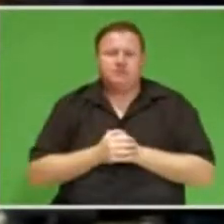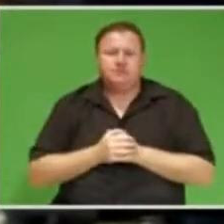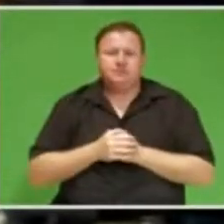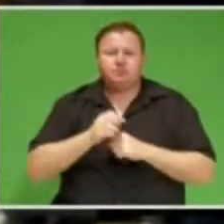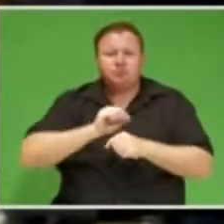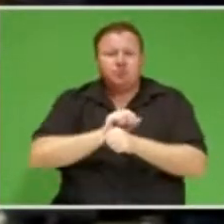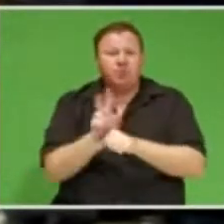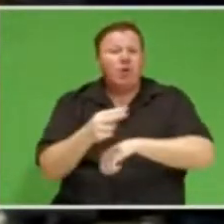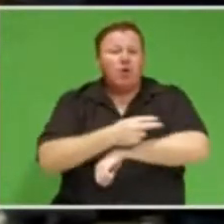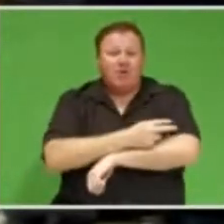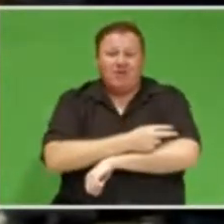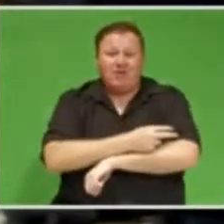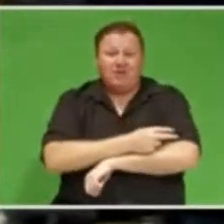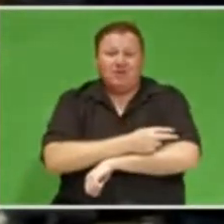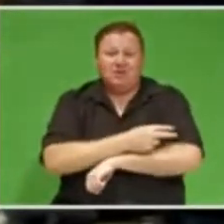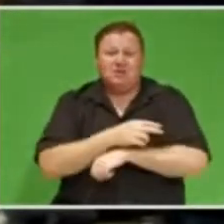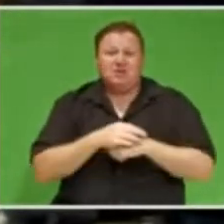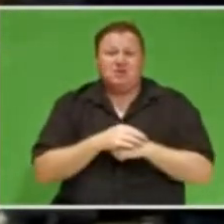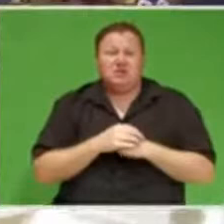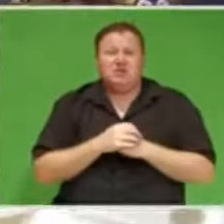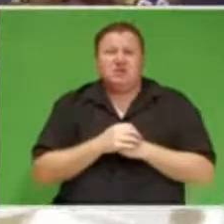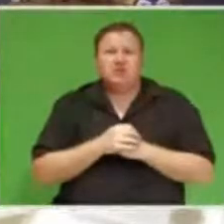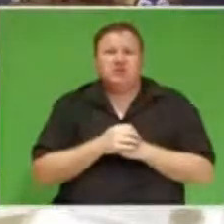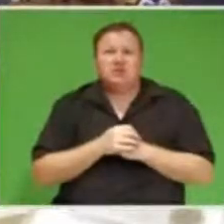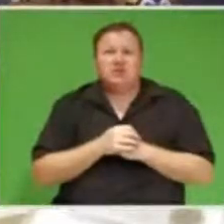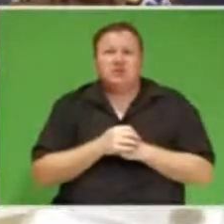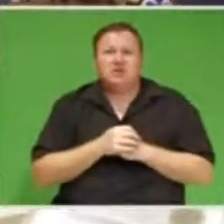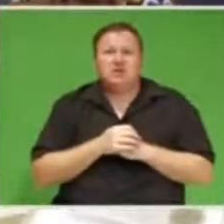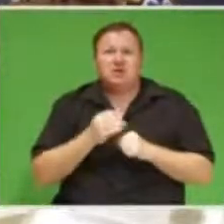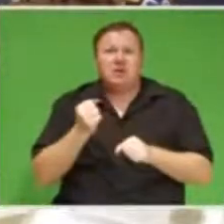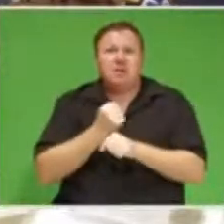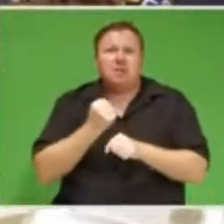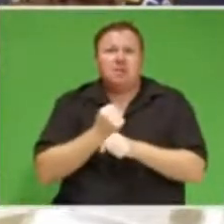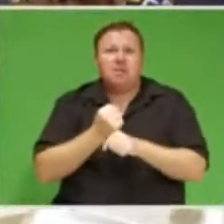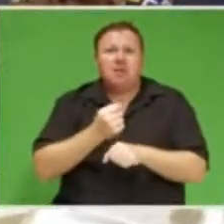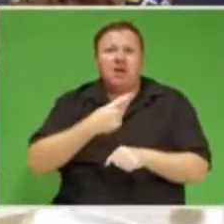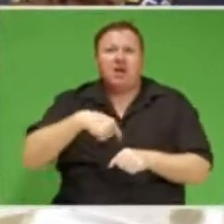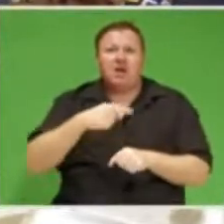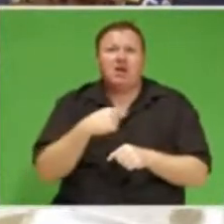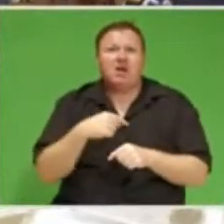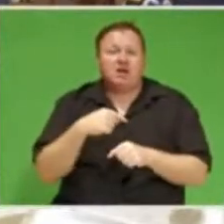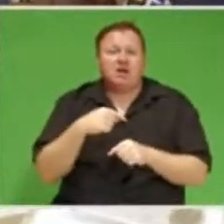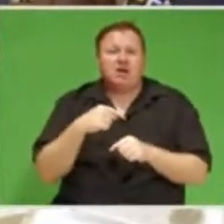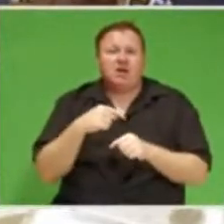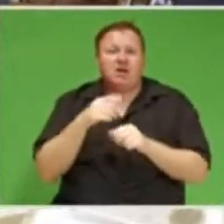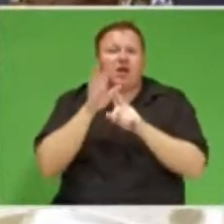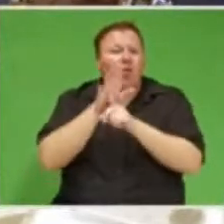COVID-19 did not browbeat us into submission or disillusionment.